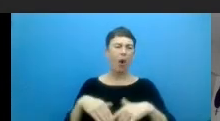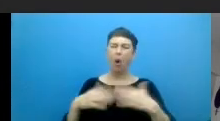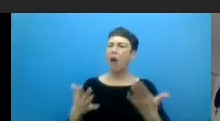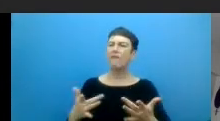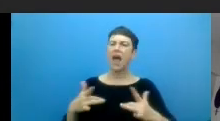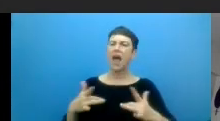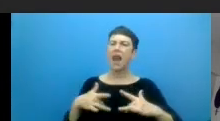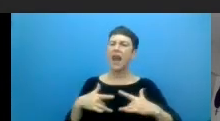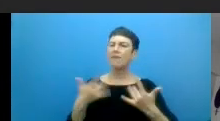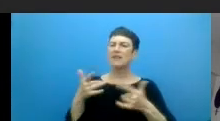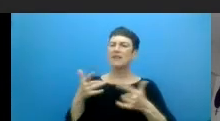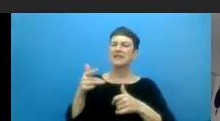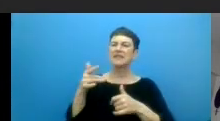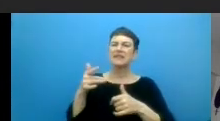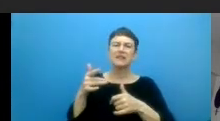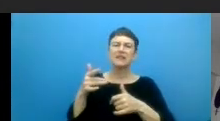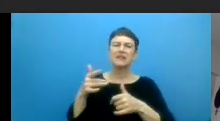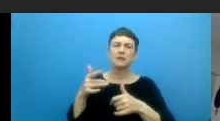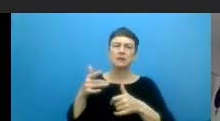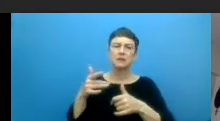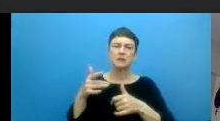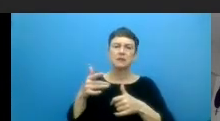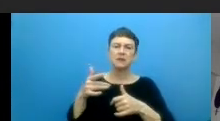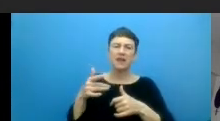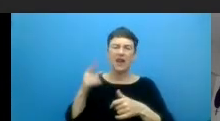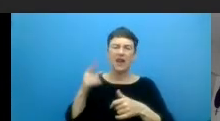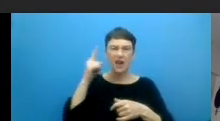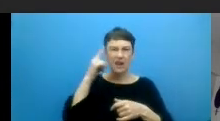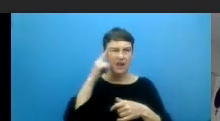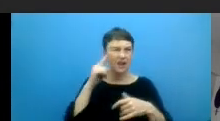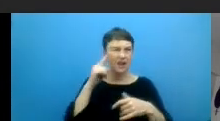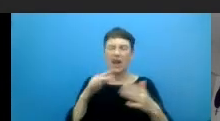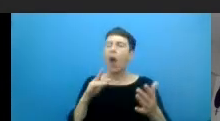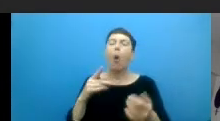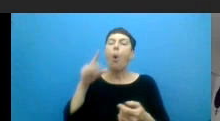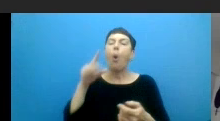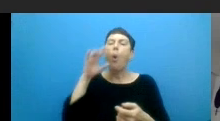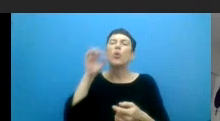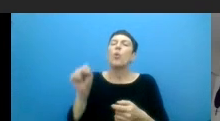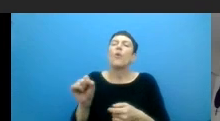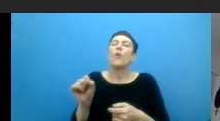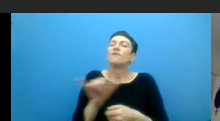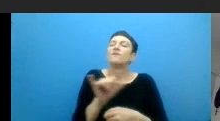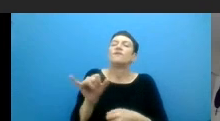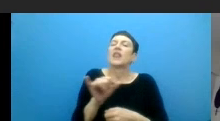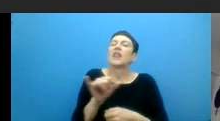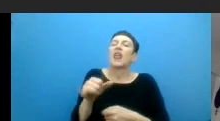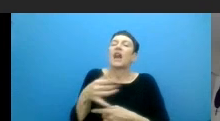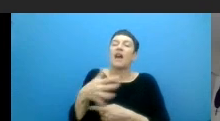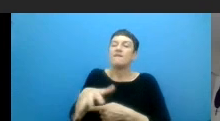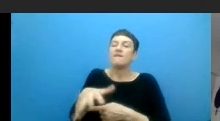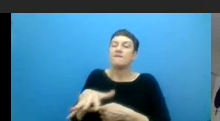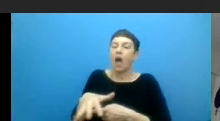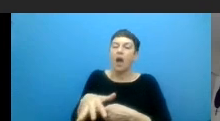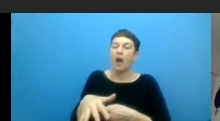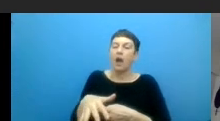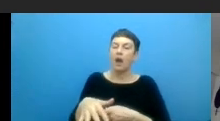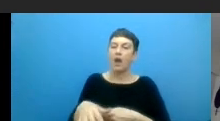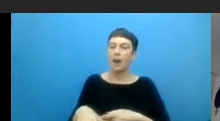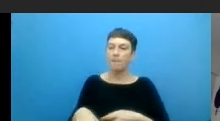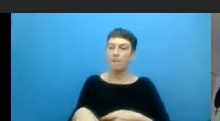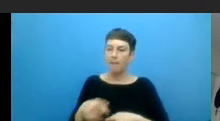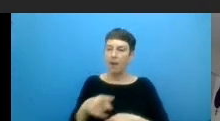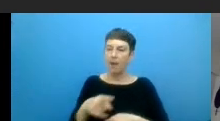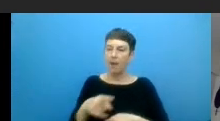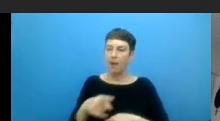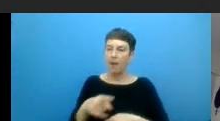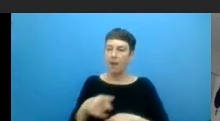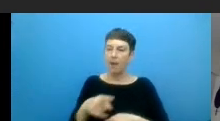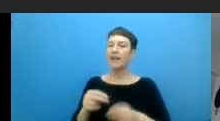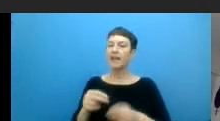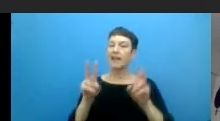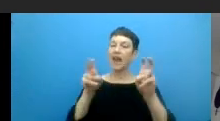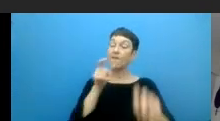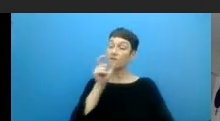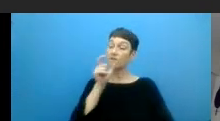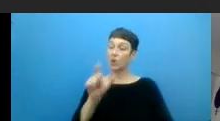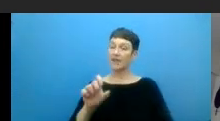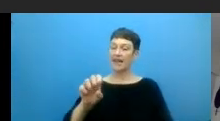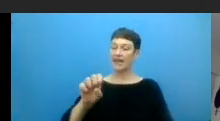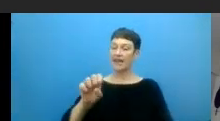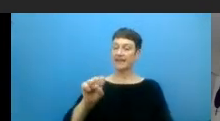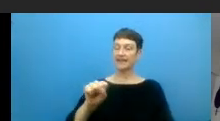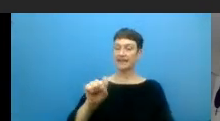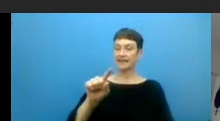entirely sure. No, it won't be zoology. Sorry, I can't remember. Where she didn't use the word sternum, you